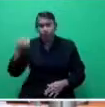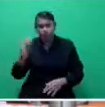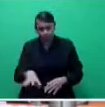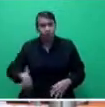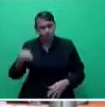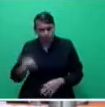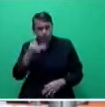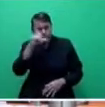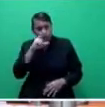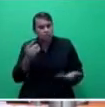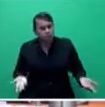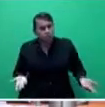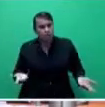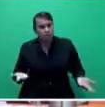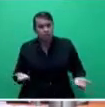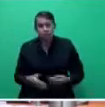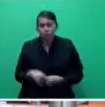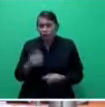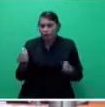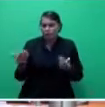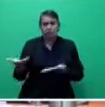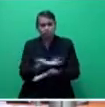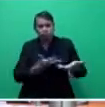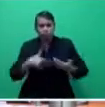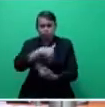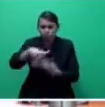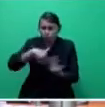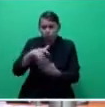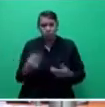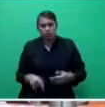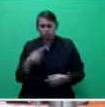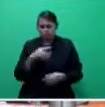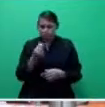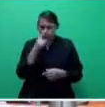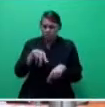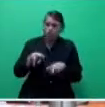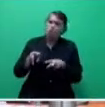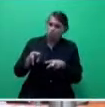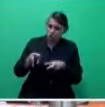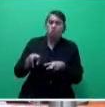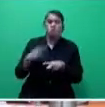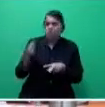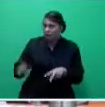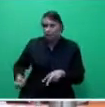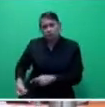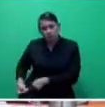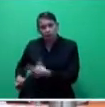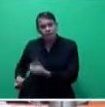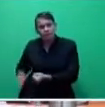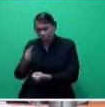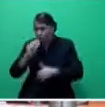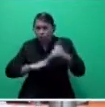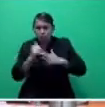market. If people feel confident and say, yes, okay, I've got the money here, and I can build my warehouse, I'll build a block of apartments, because I will have